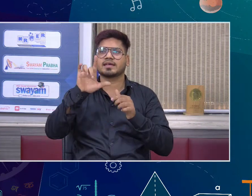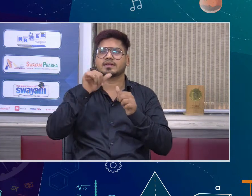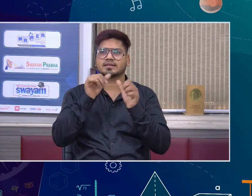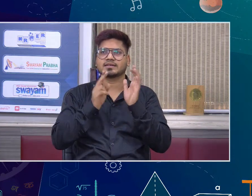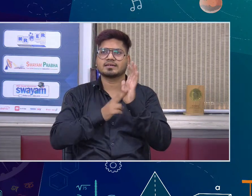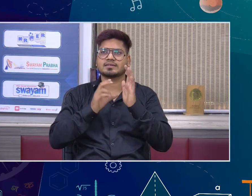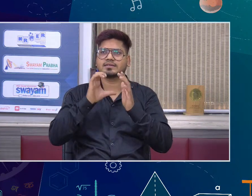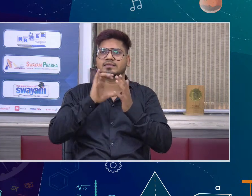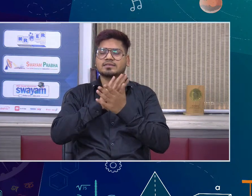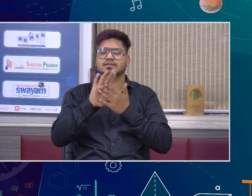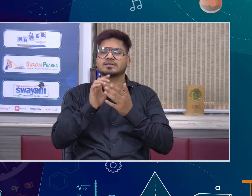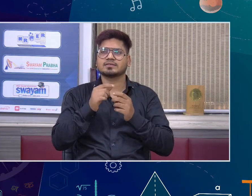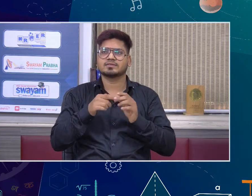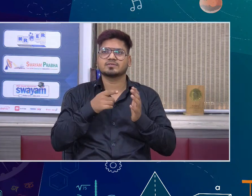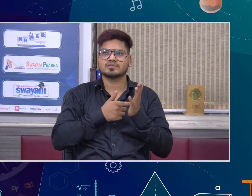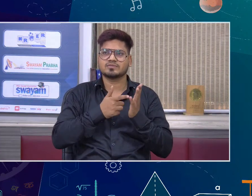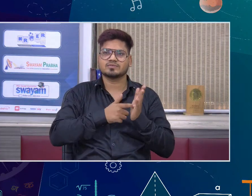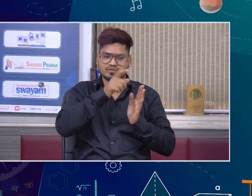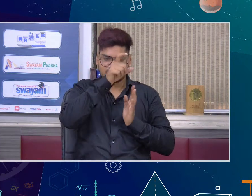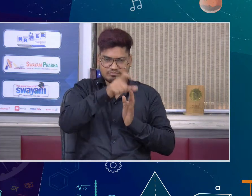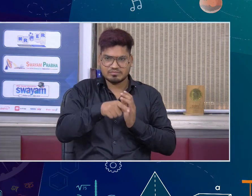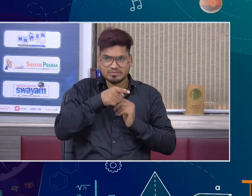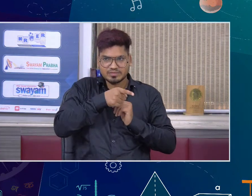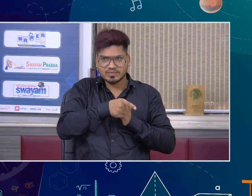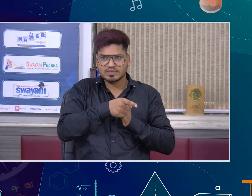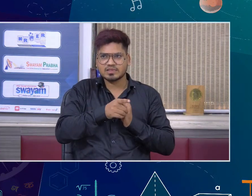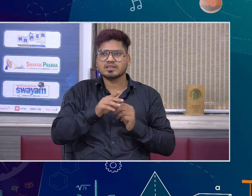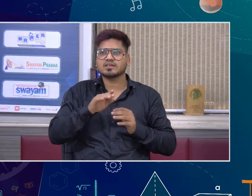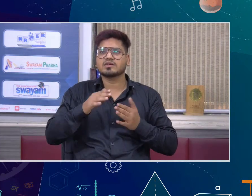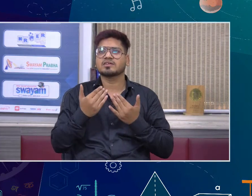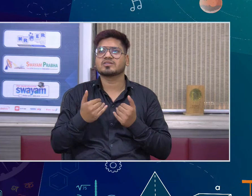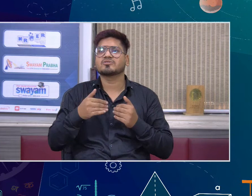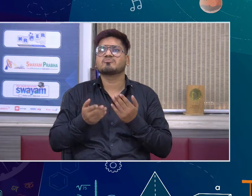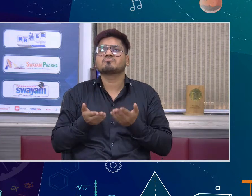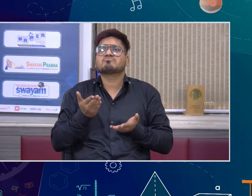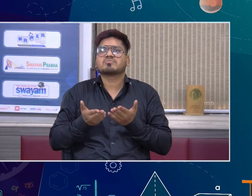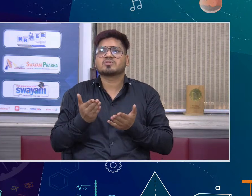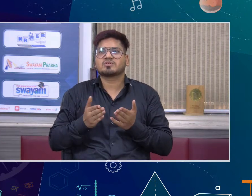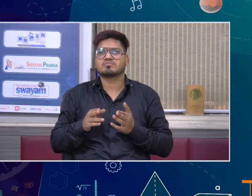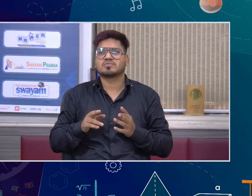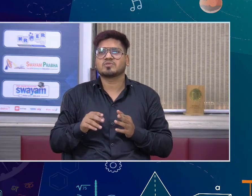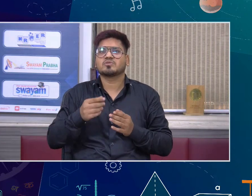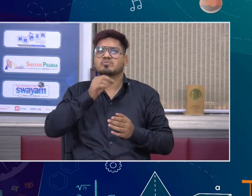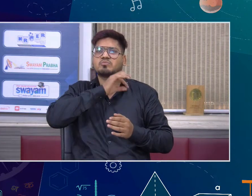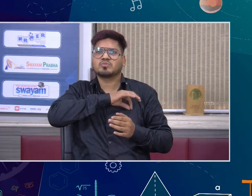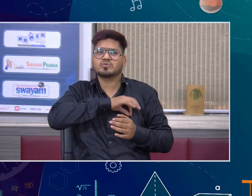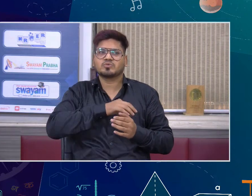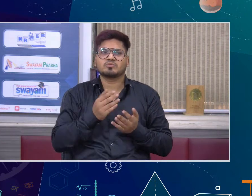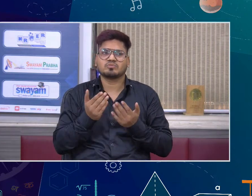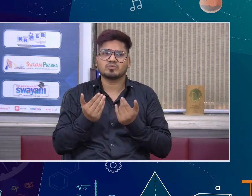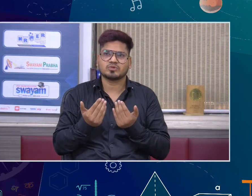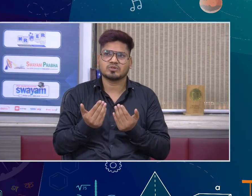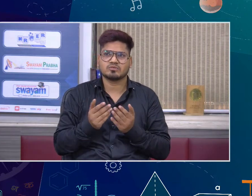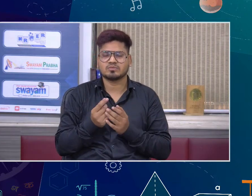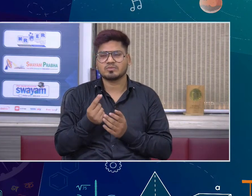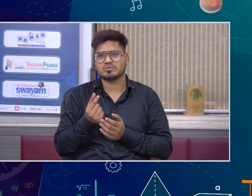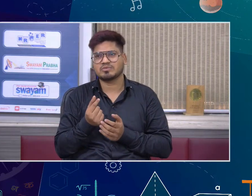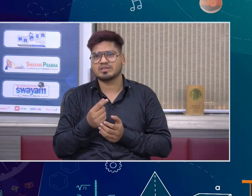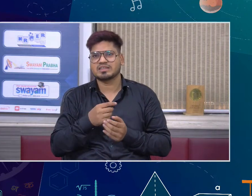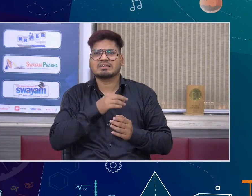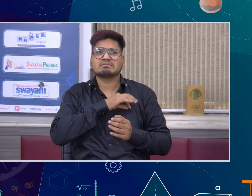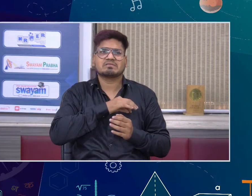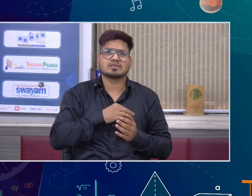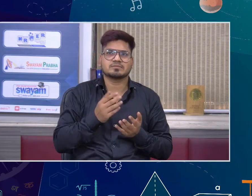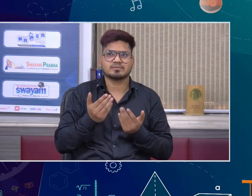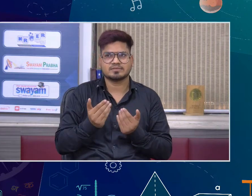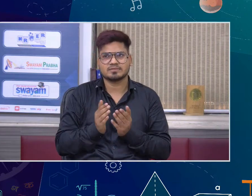very curiously open the letter, and he's seeing there should be some money available. He's just counted the money, and